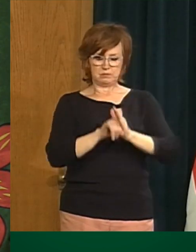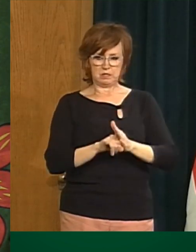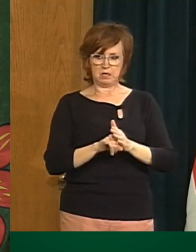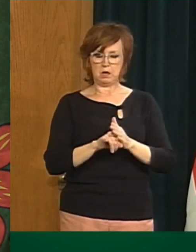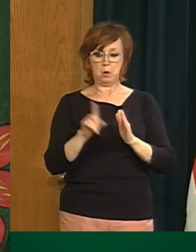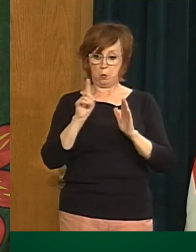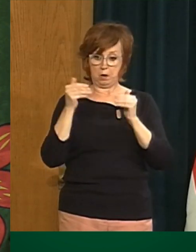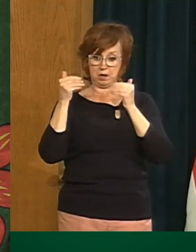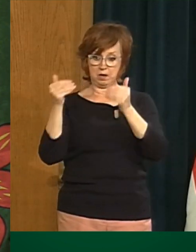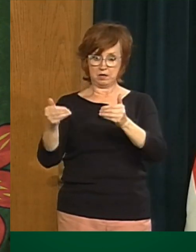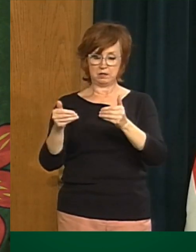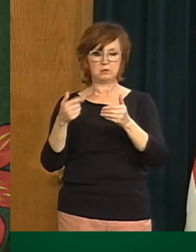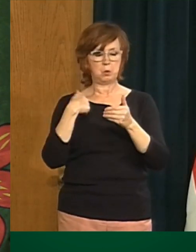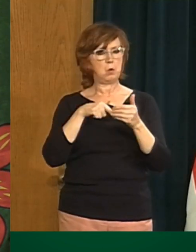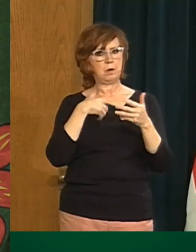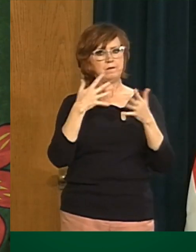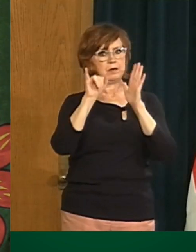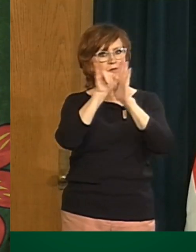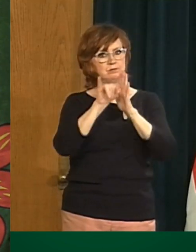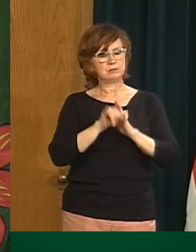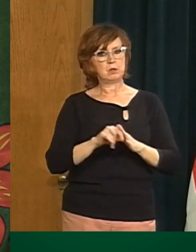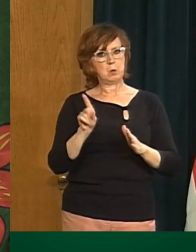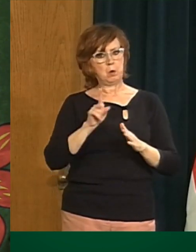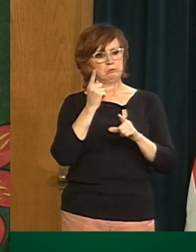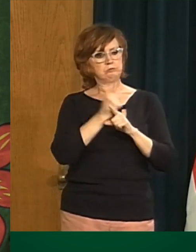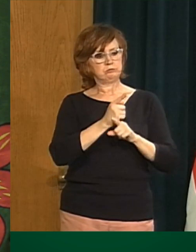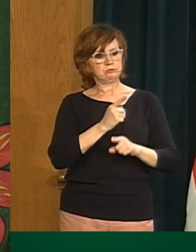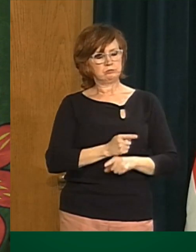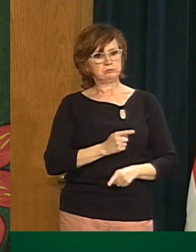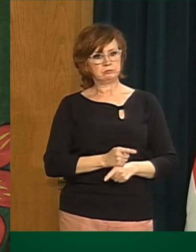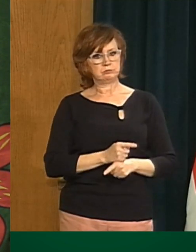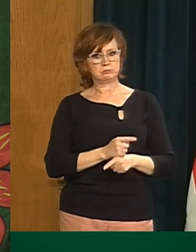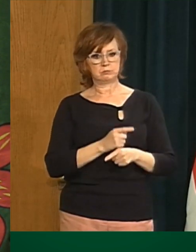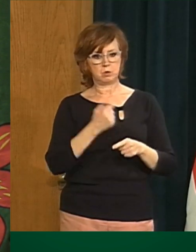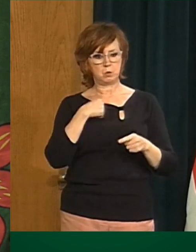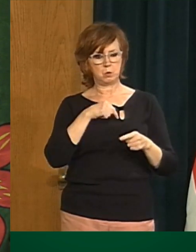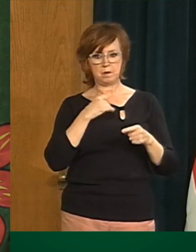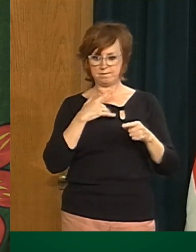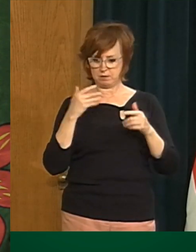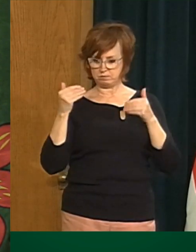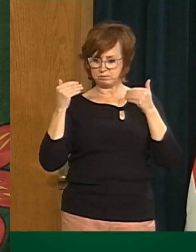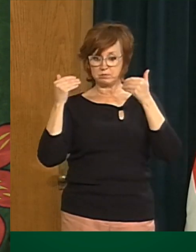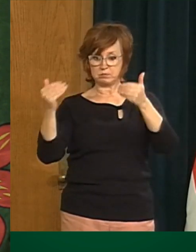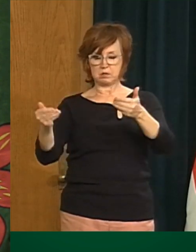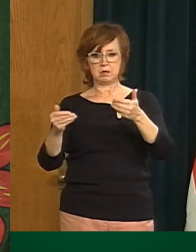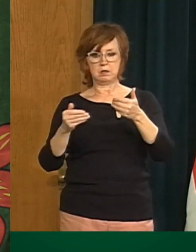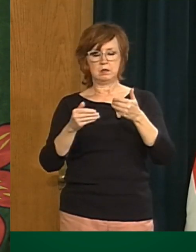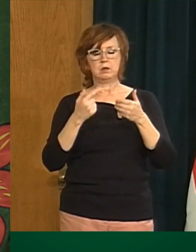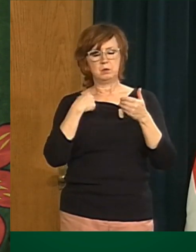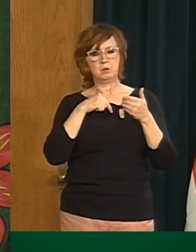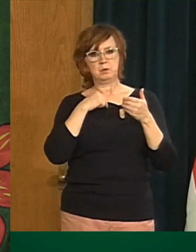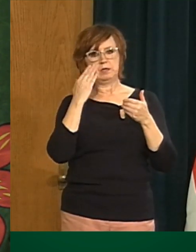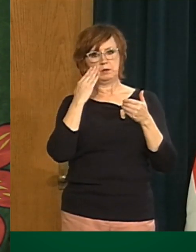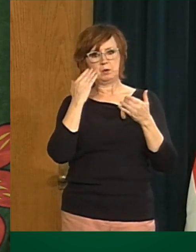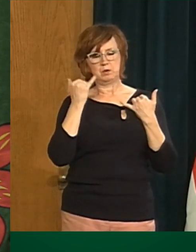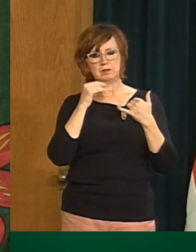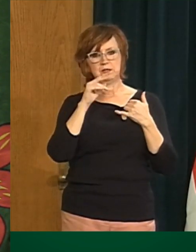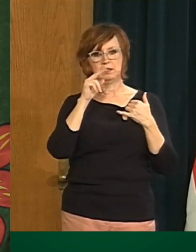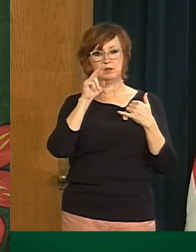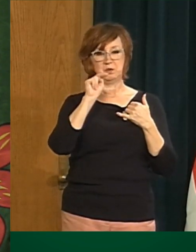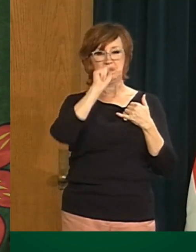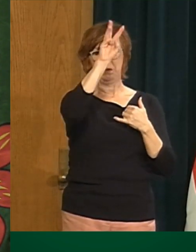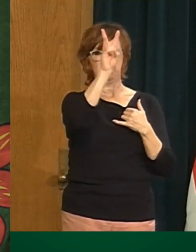appropriate, understanding that the large majority of the numbers are coming out of one area of the province, and for all intents and